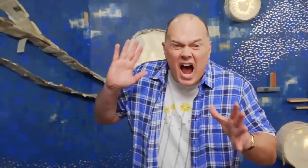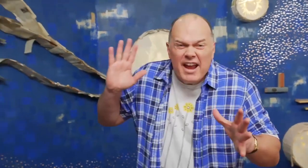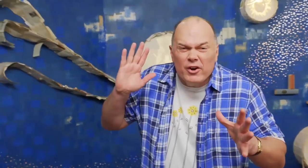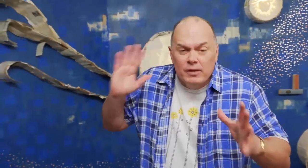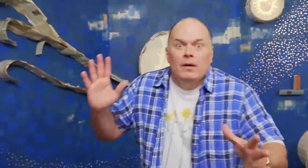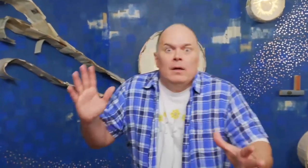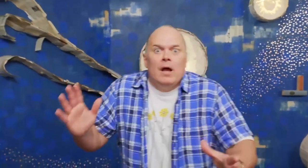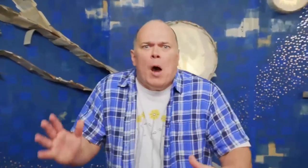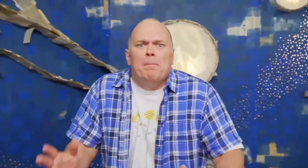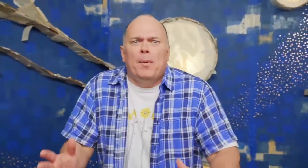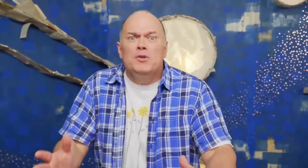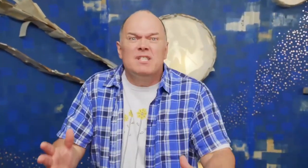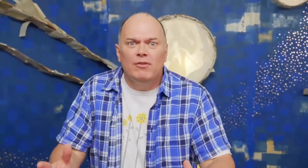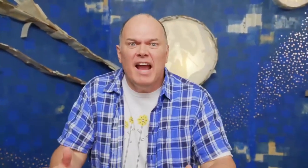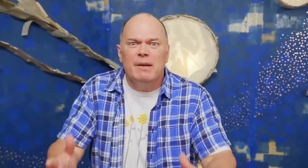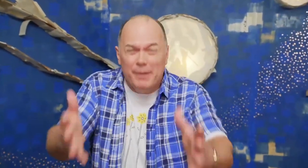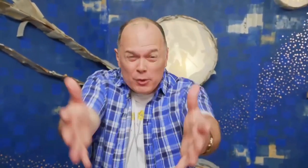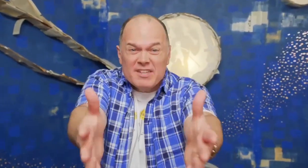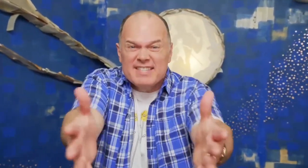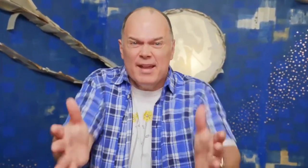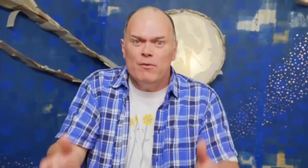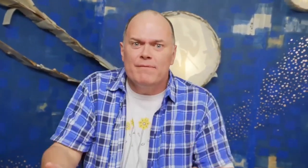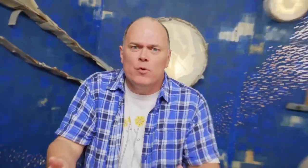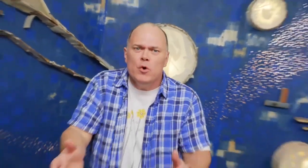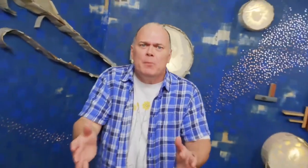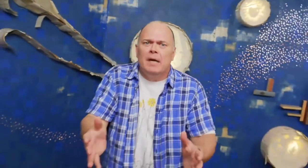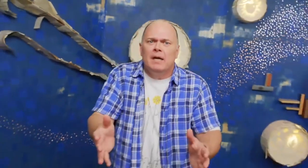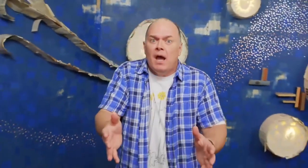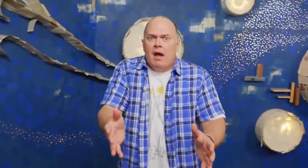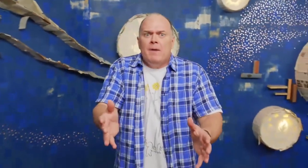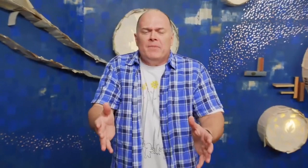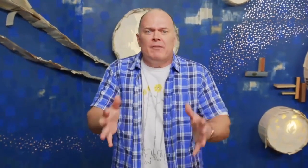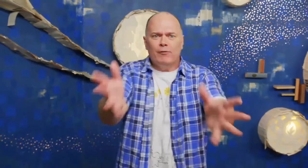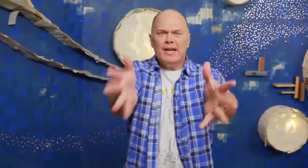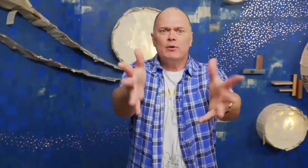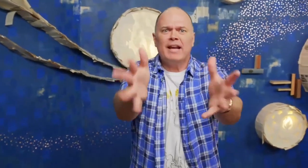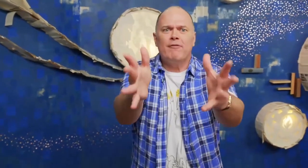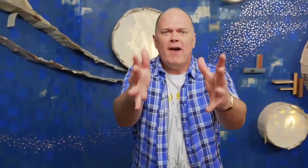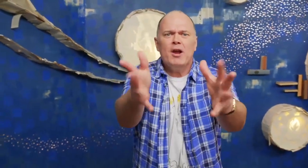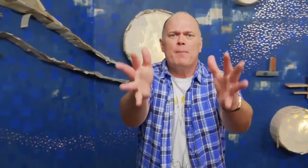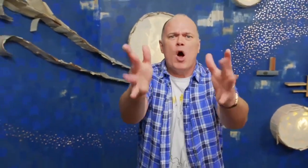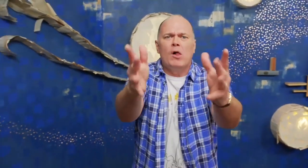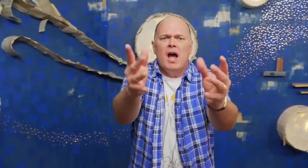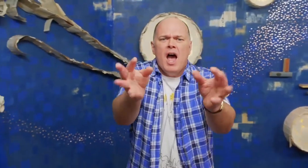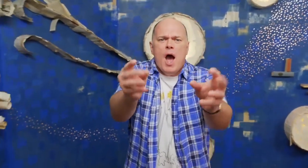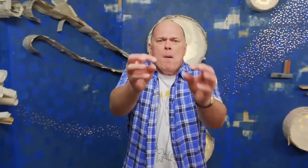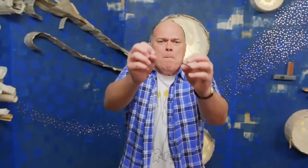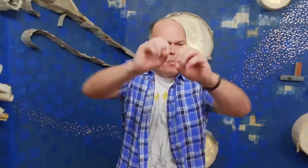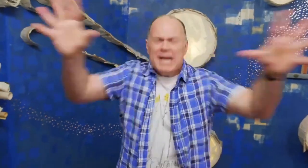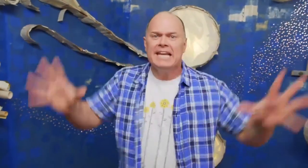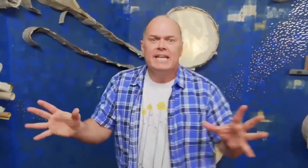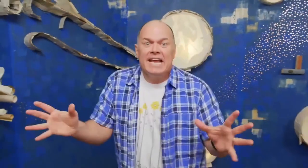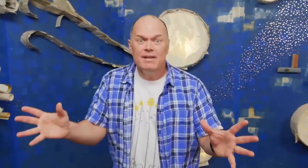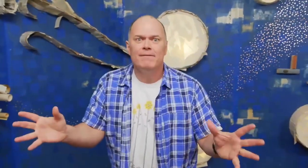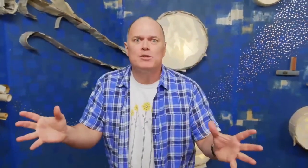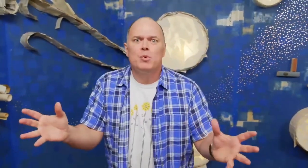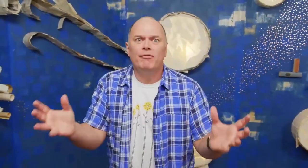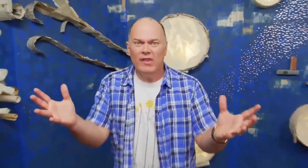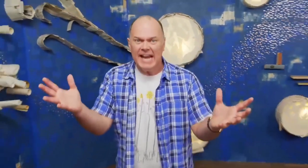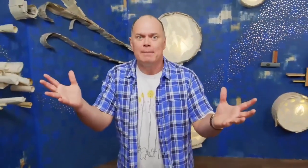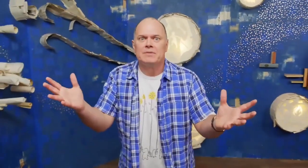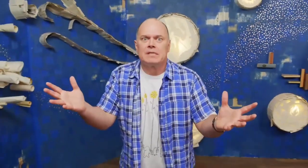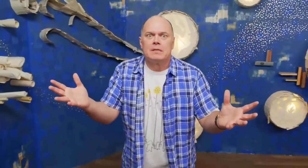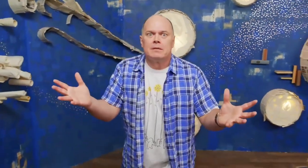even higher, a burst of light appeared in the center of the room. It flickered like a fireball, breaking into